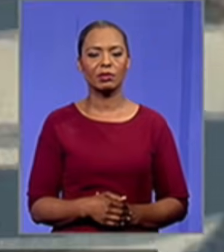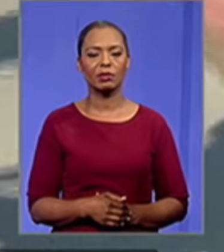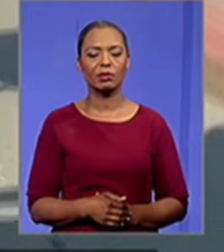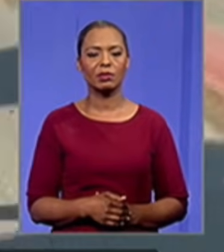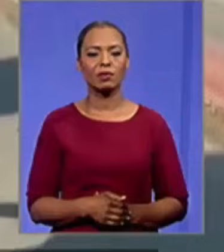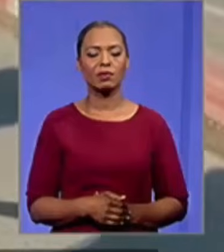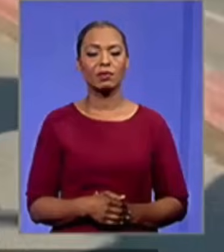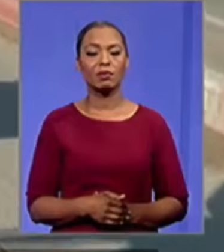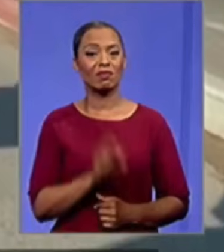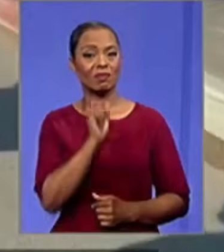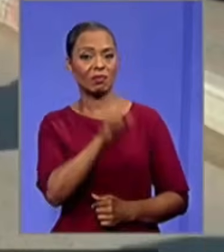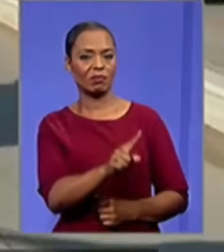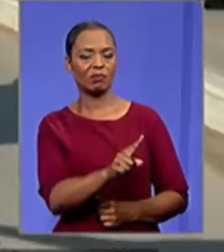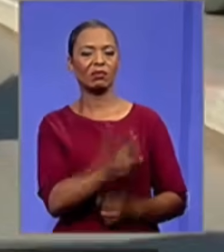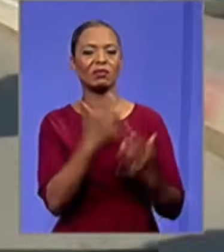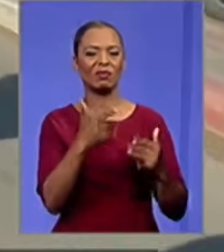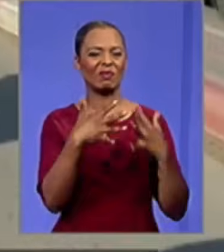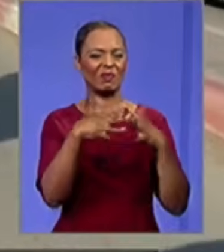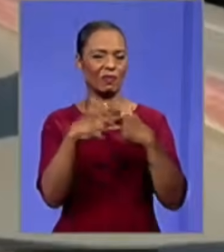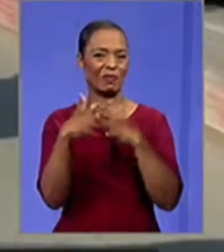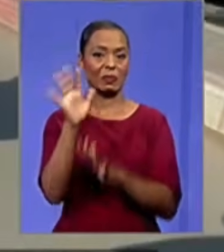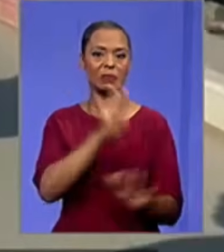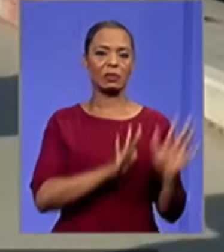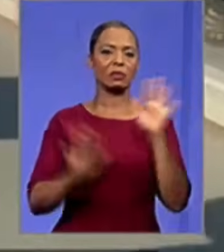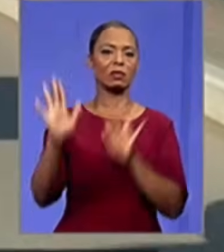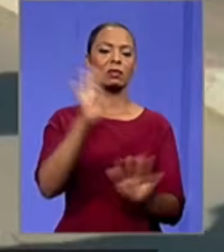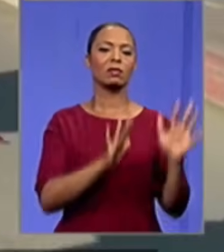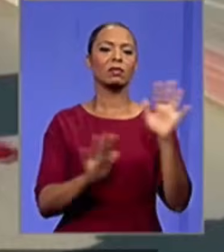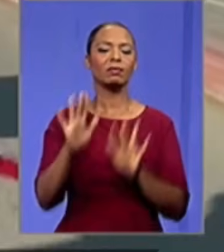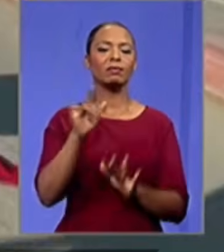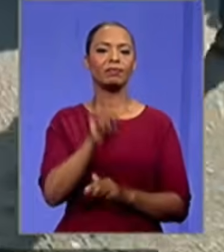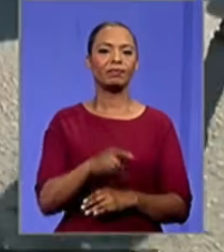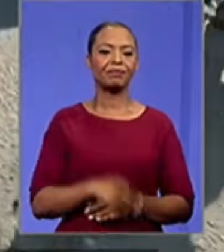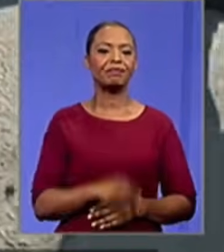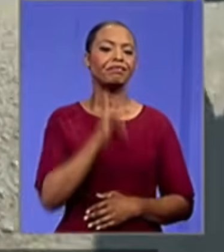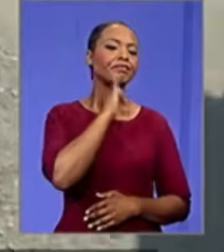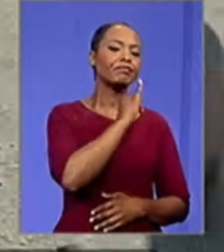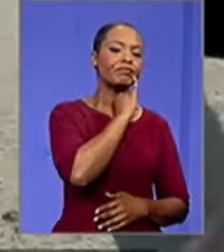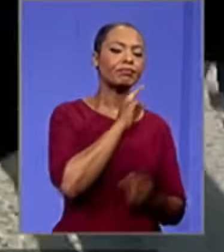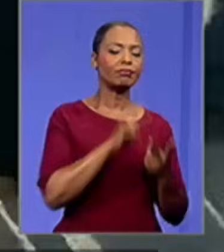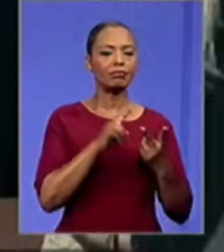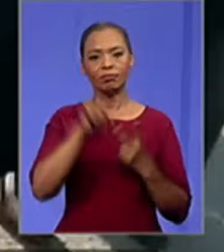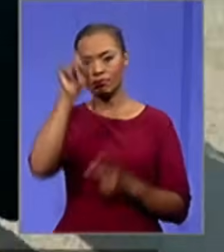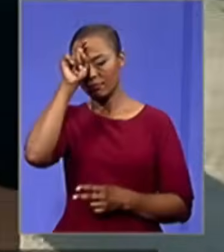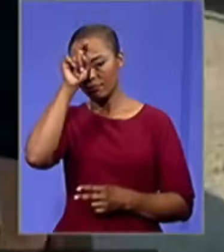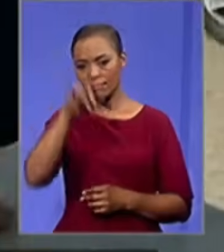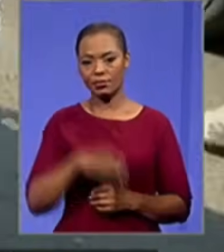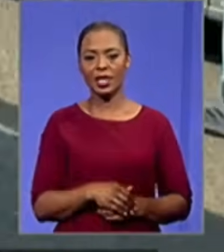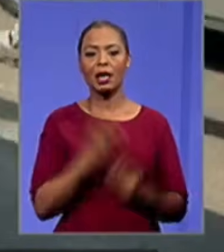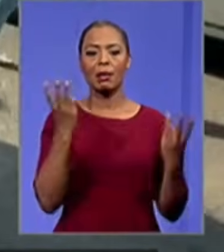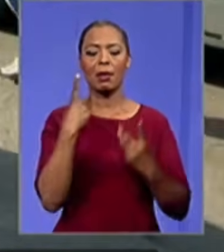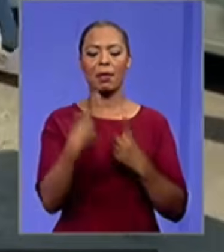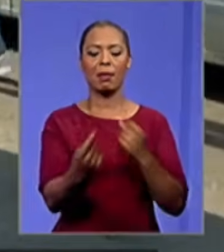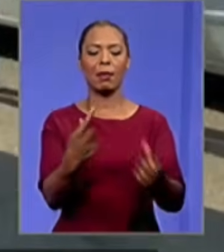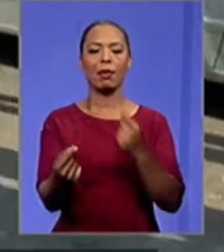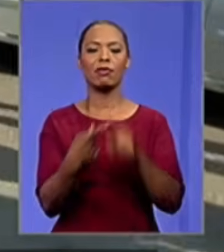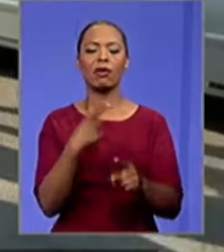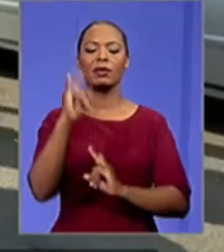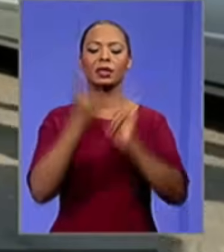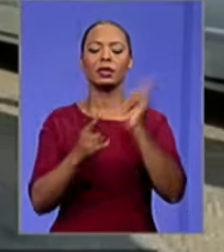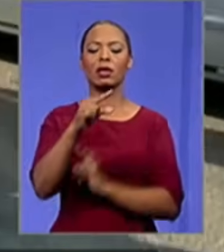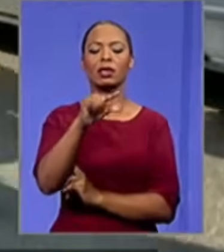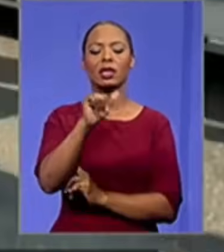ke ditiragalo tša batho bao ba šaretšwego ka Rafah magareng ga Egipeta le Palestina. Batho ba tšhaba go tšwa ka Gaza e le go toropo yeo ile go ya